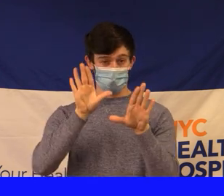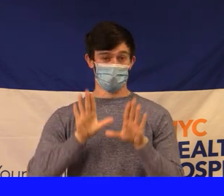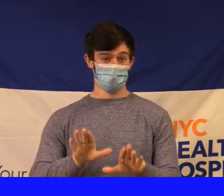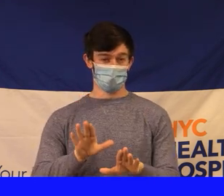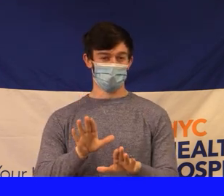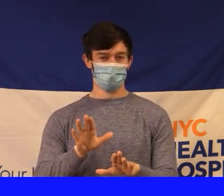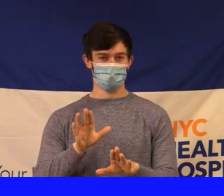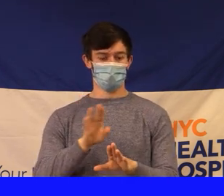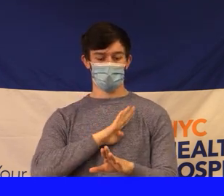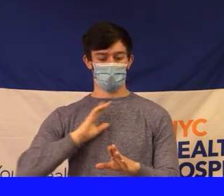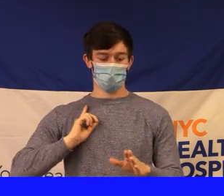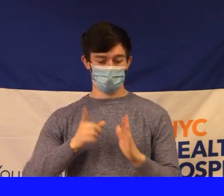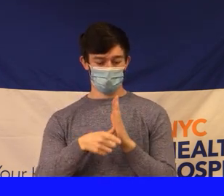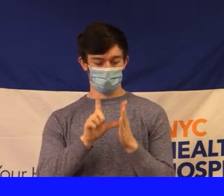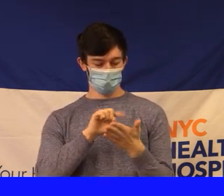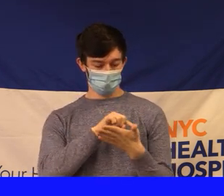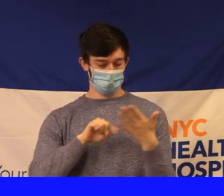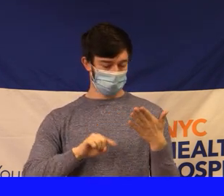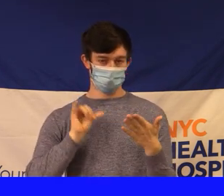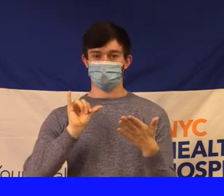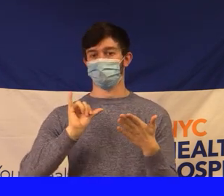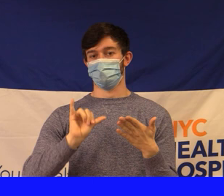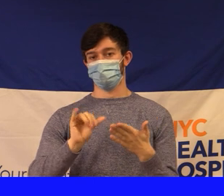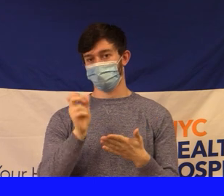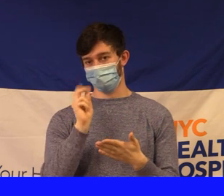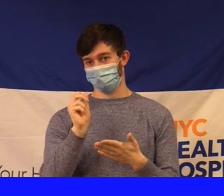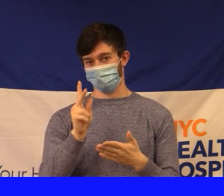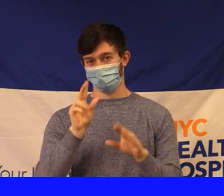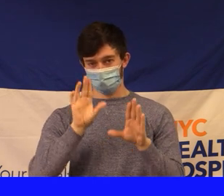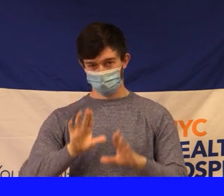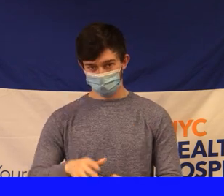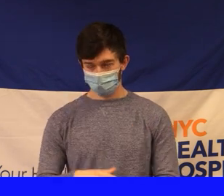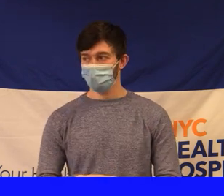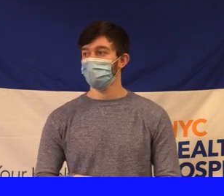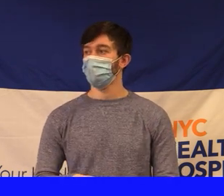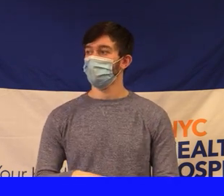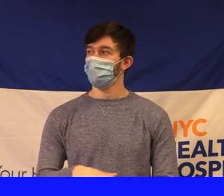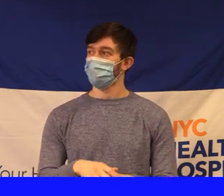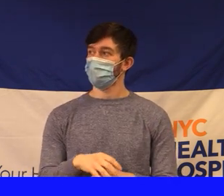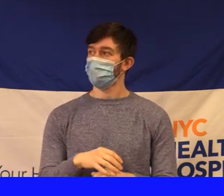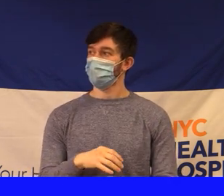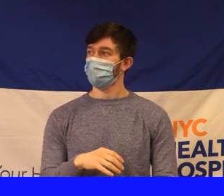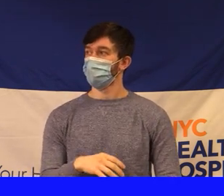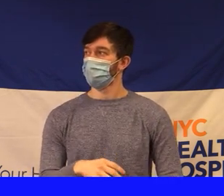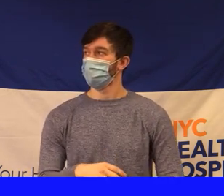So if we can begin, actually, it was Dr. Allen